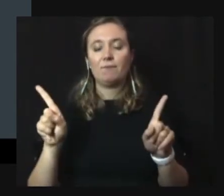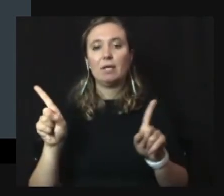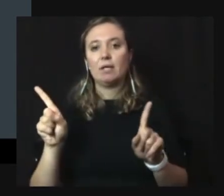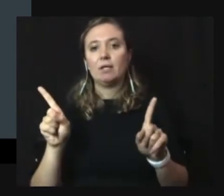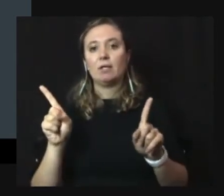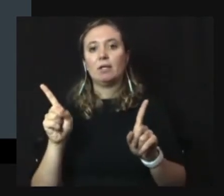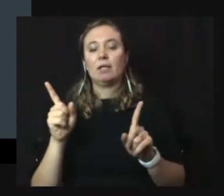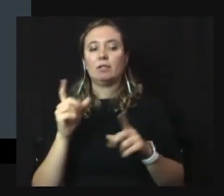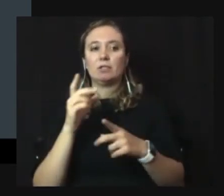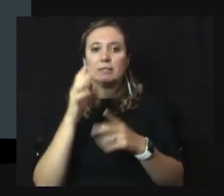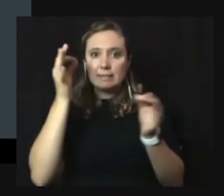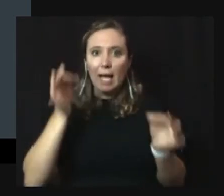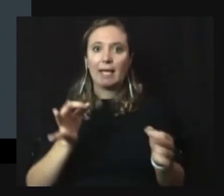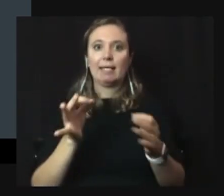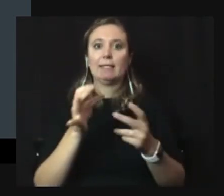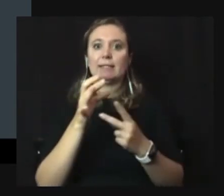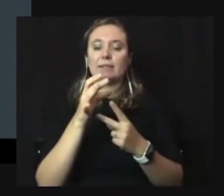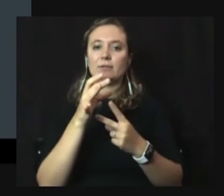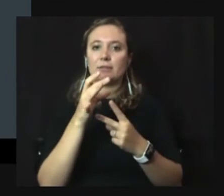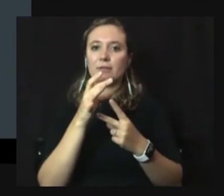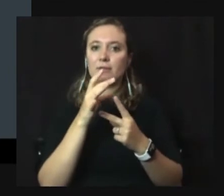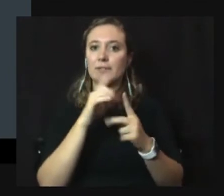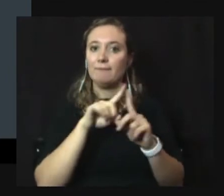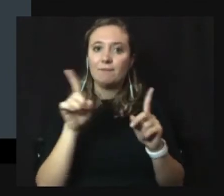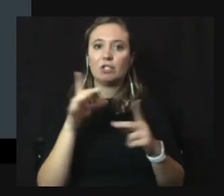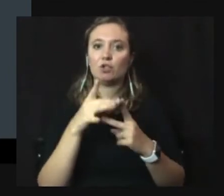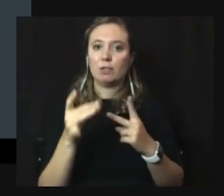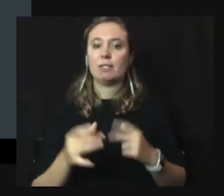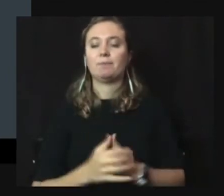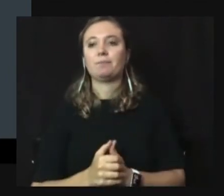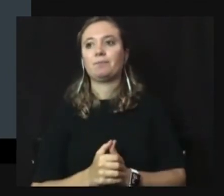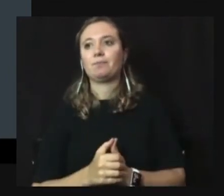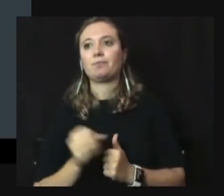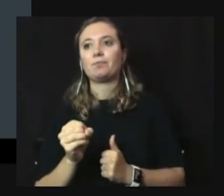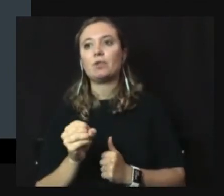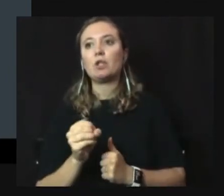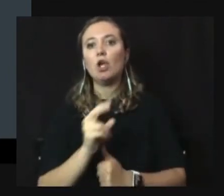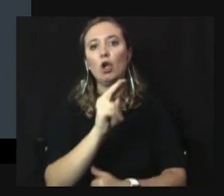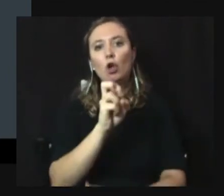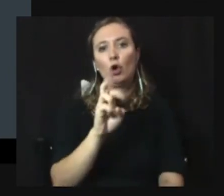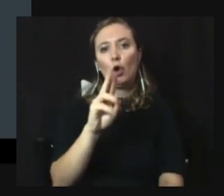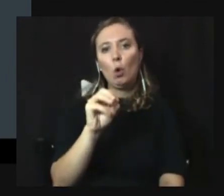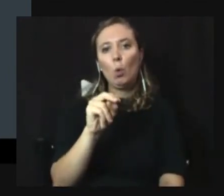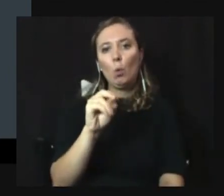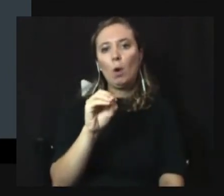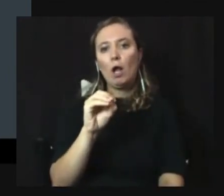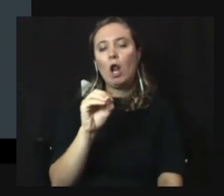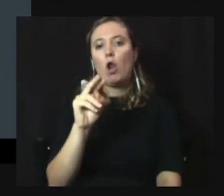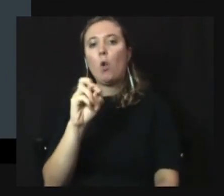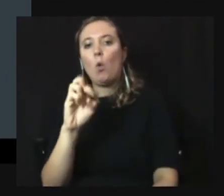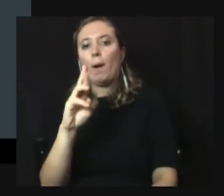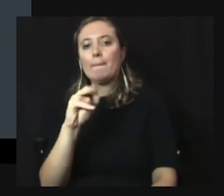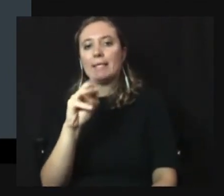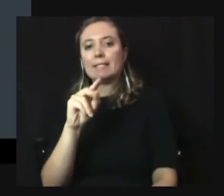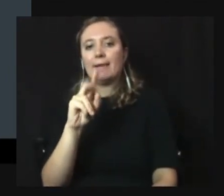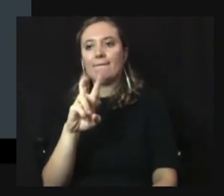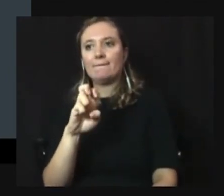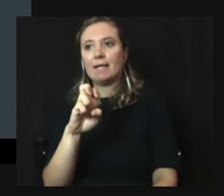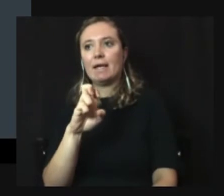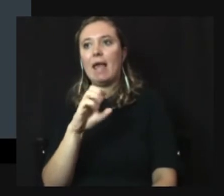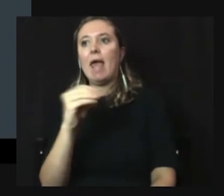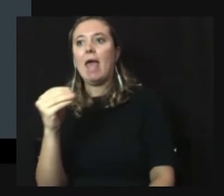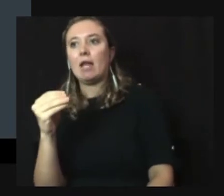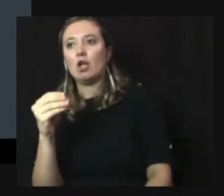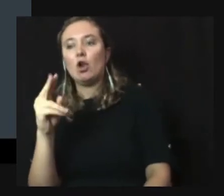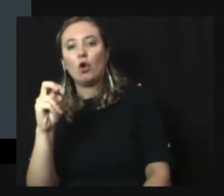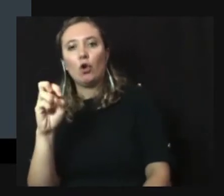the differences between neuronormative and neuro-inclusive parenting. And so when I looked at the literature again on